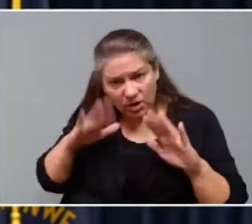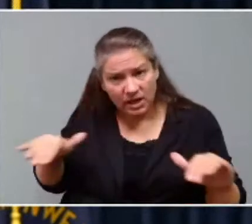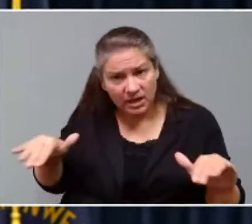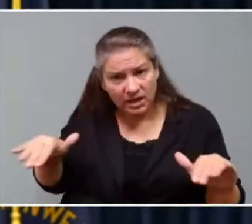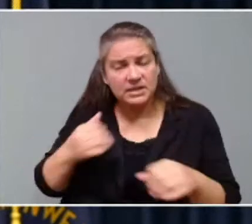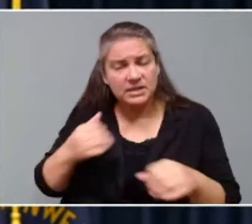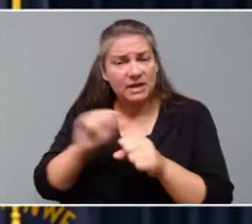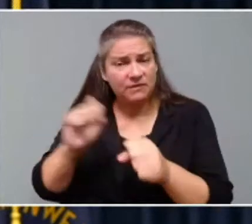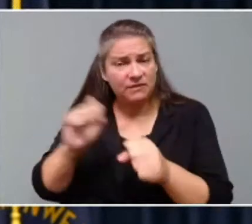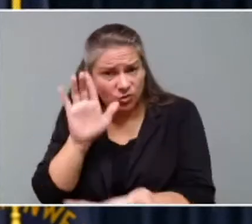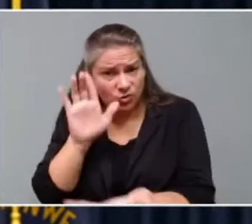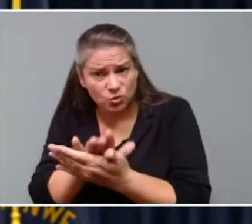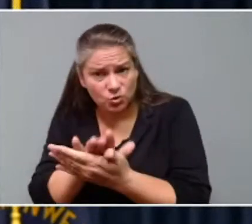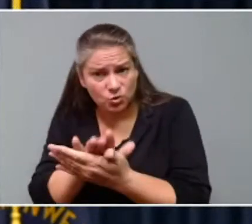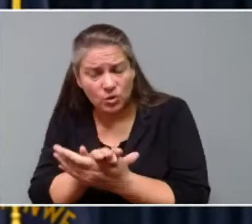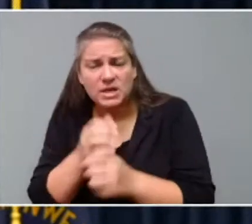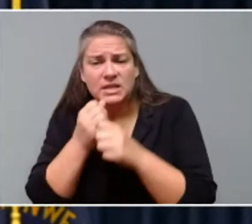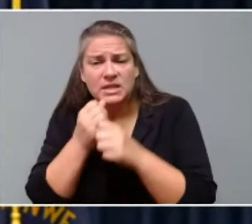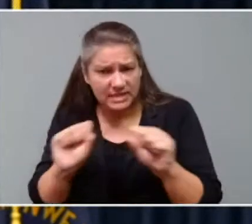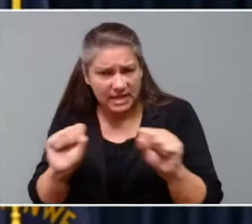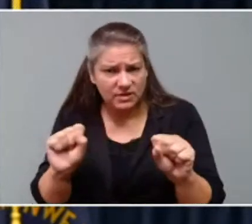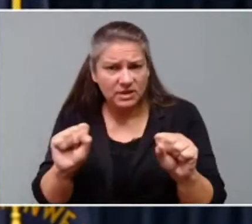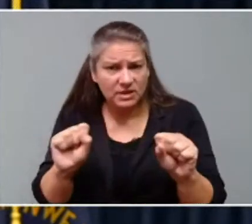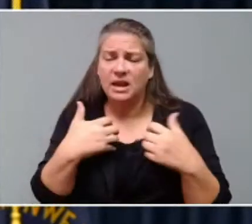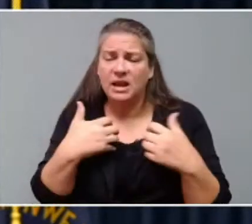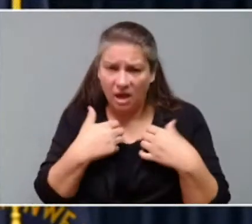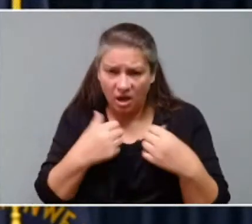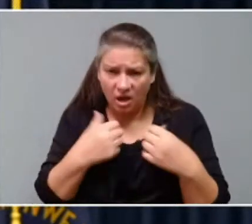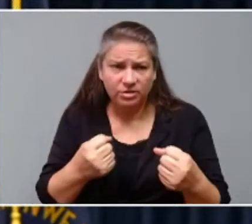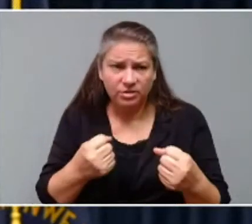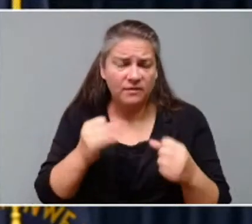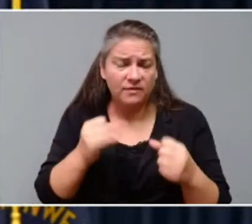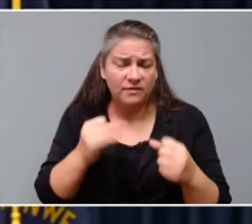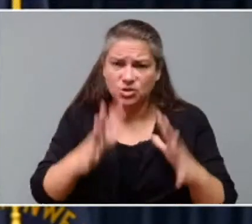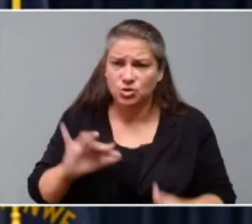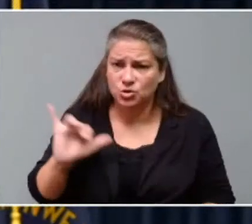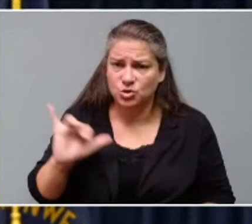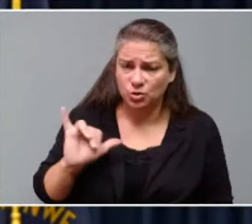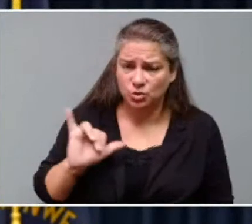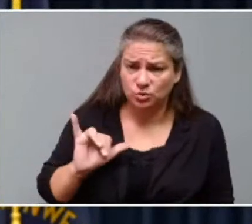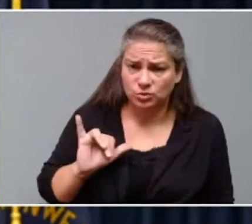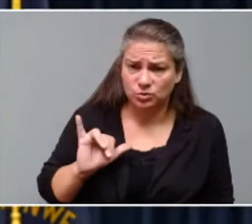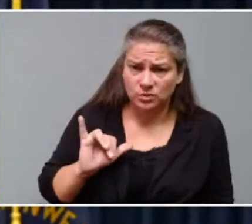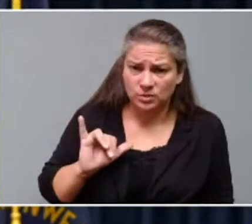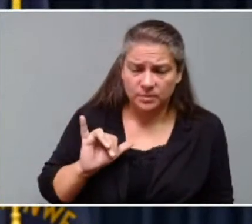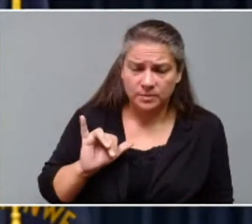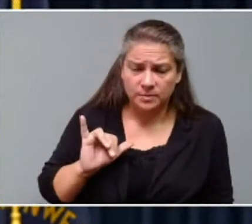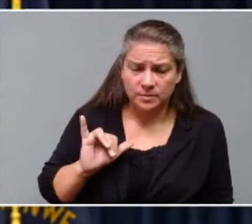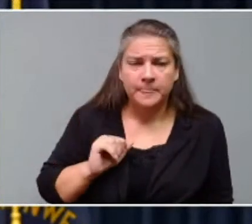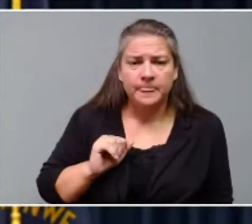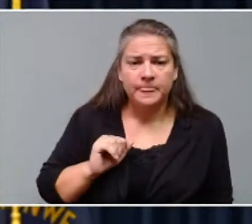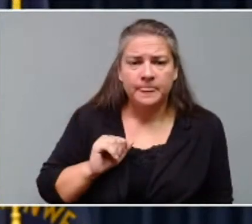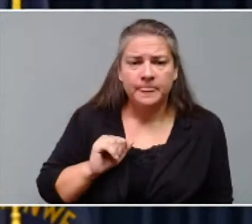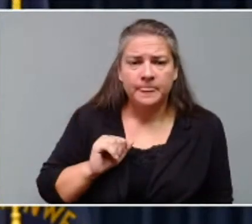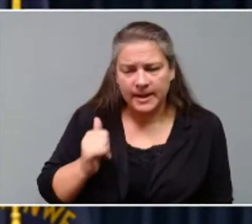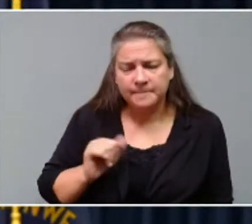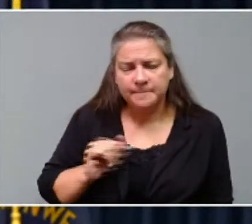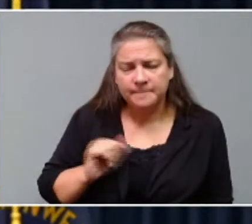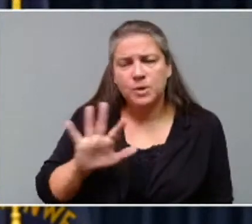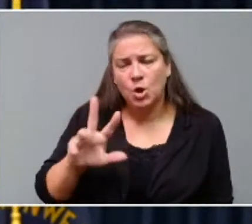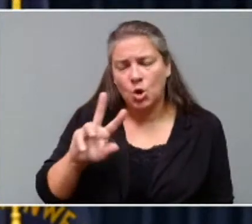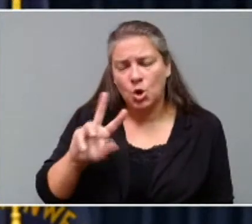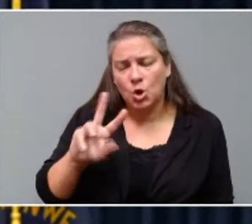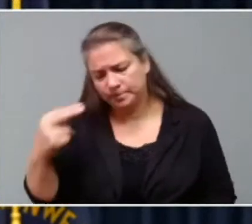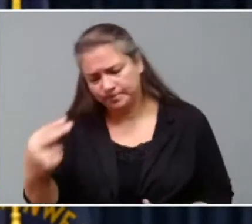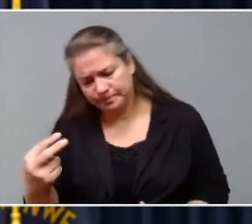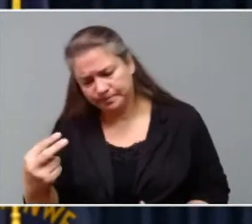the safety and health of the teachers themselves. But let's look at it from another angle. We have already